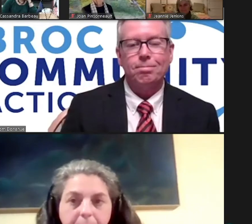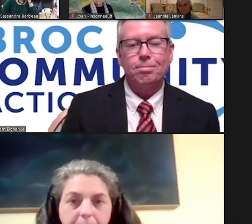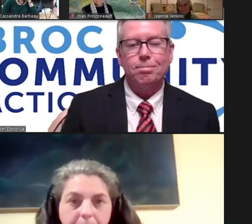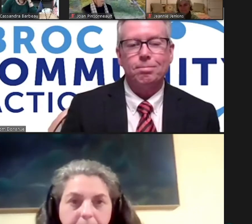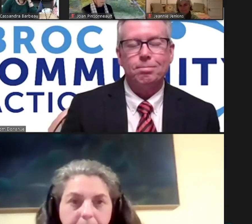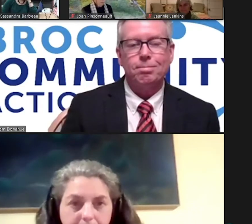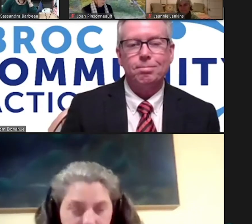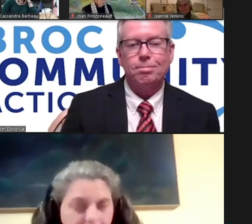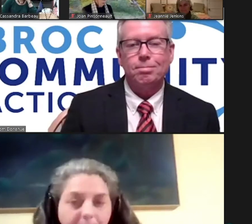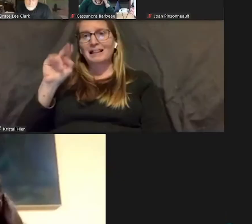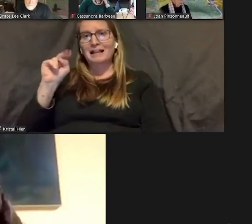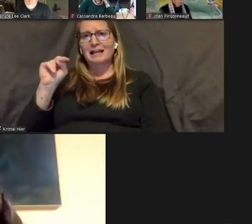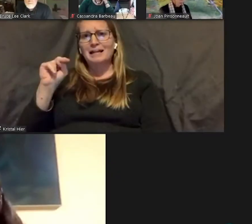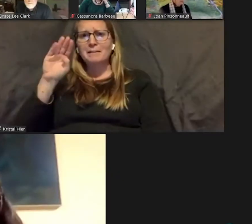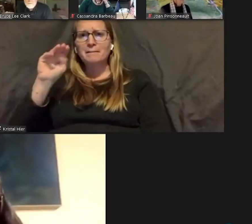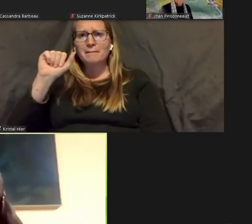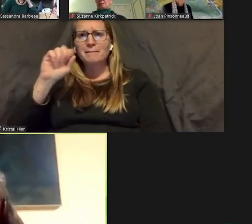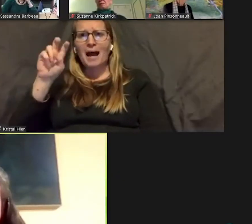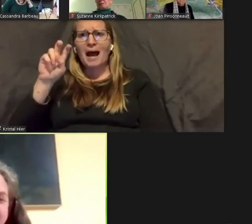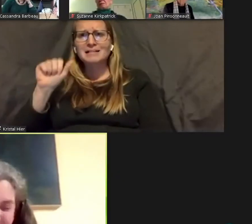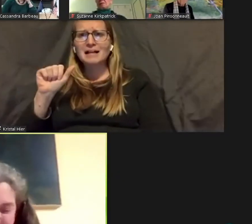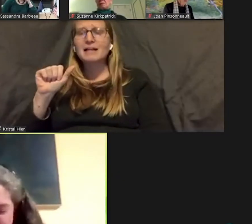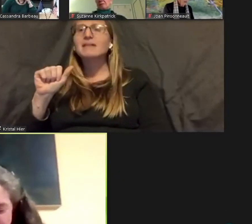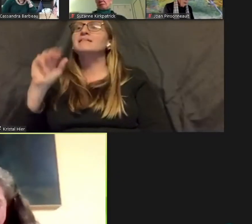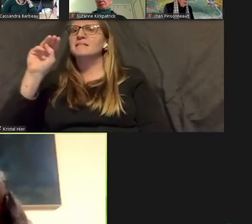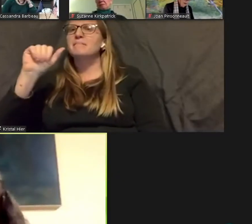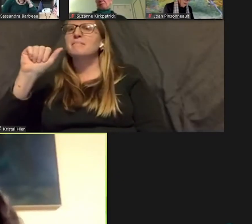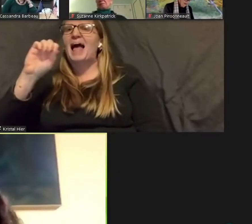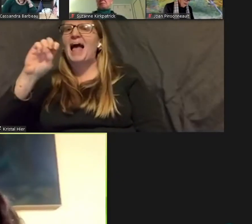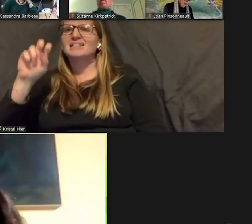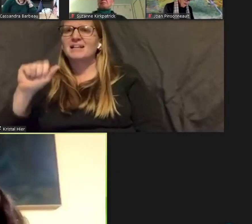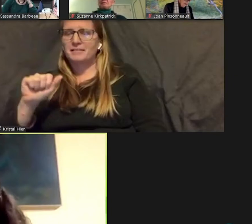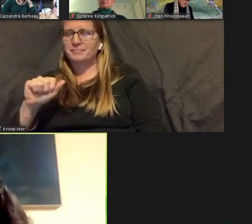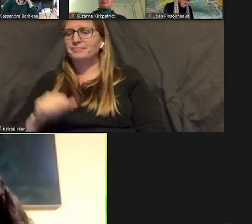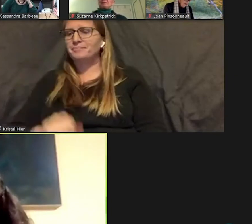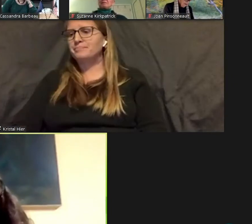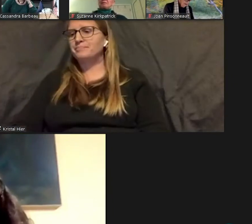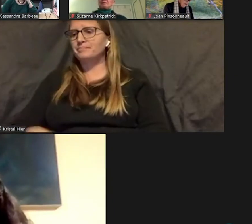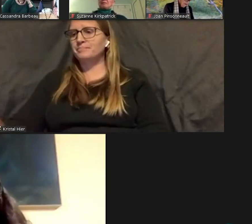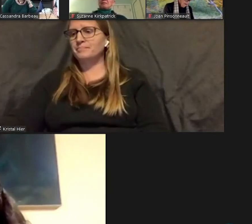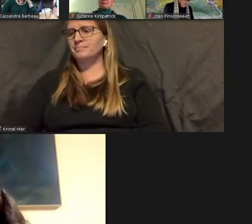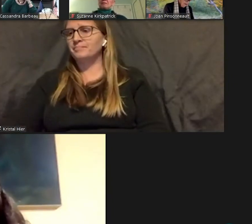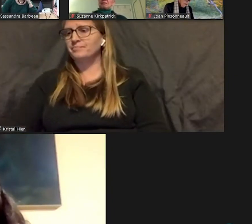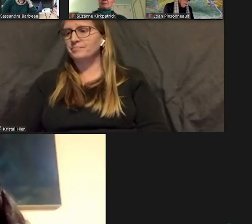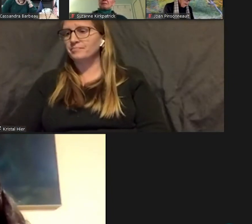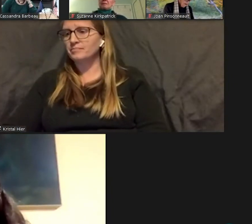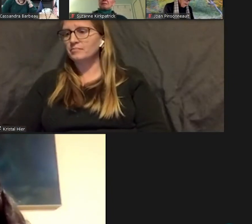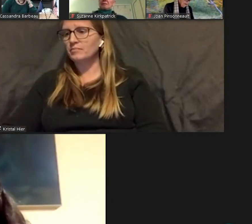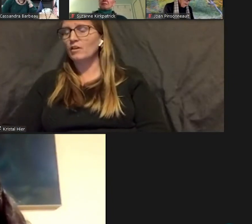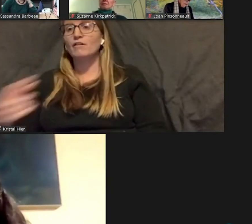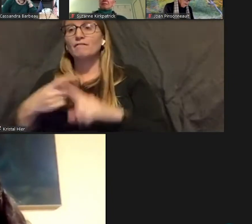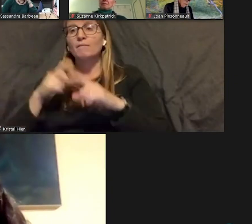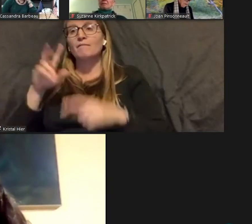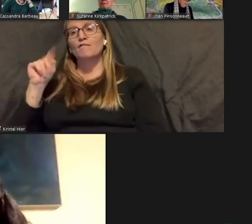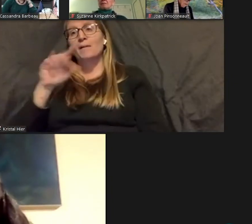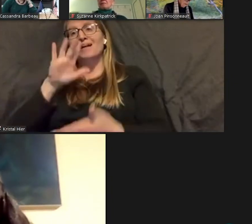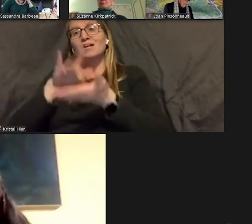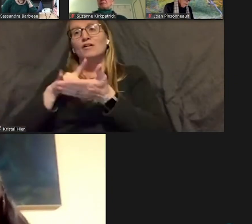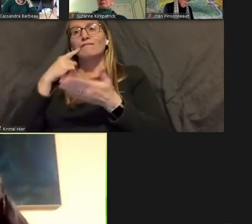Lynn, is it Mazza or Mazza? Mazza. Mazza, Lynn Mazza for the Vermont Center of Independent Living.